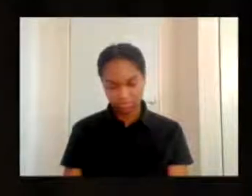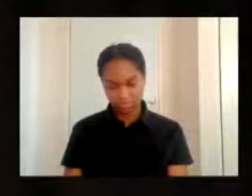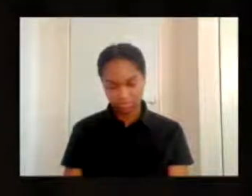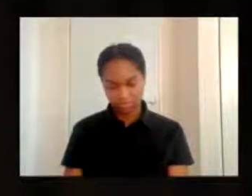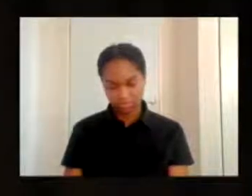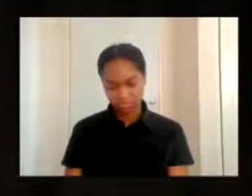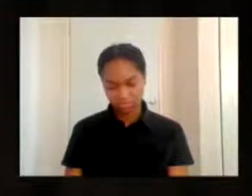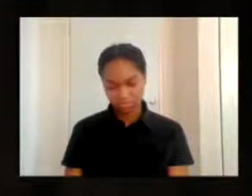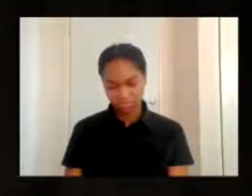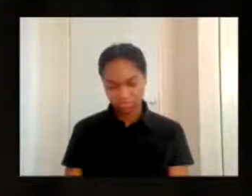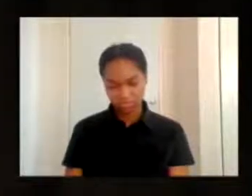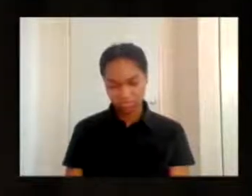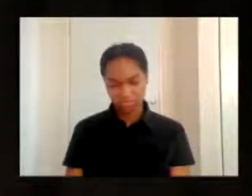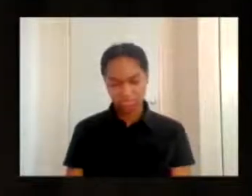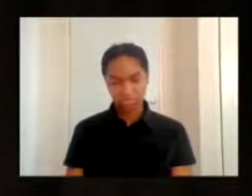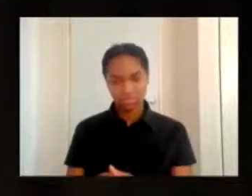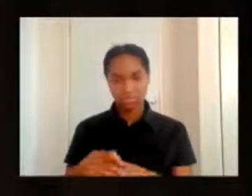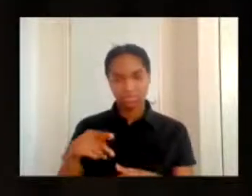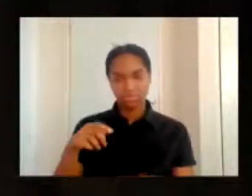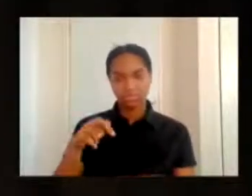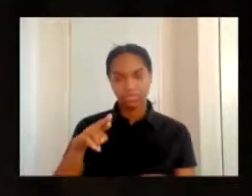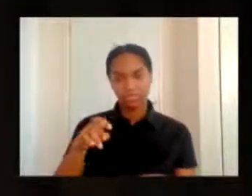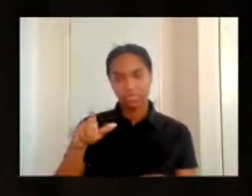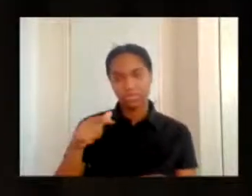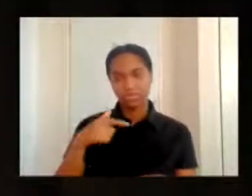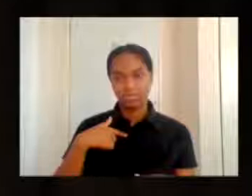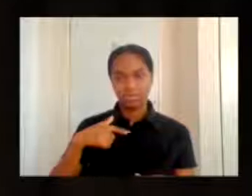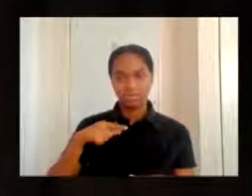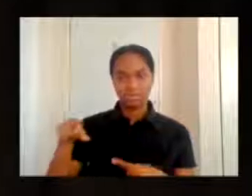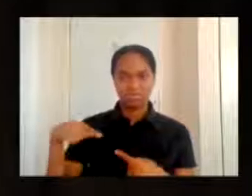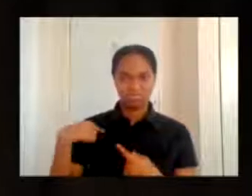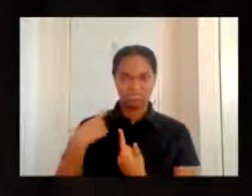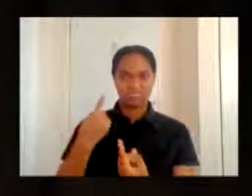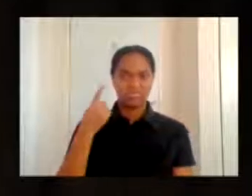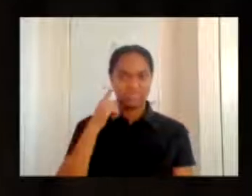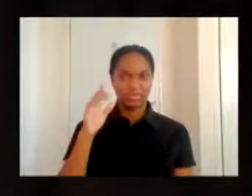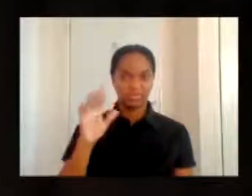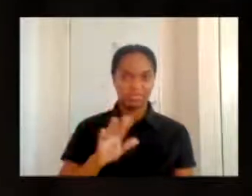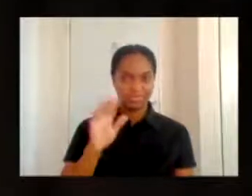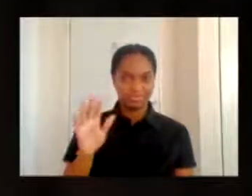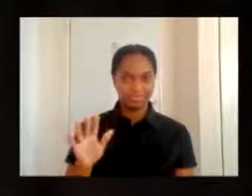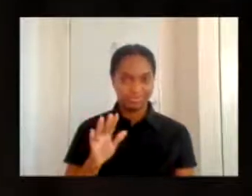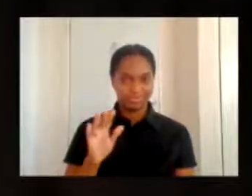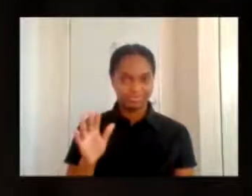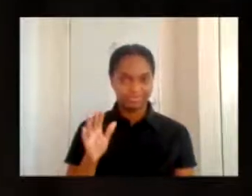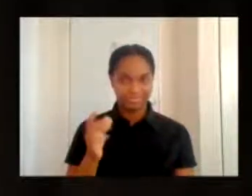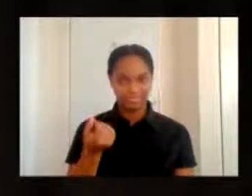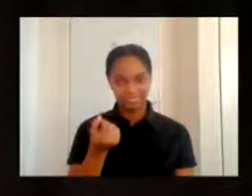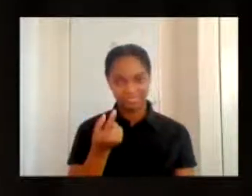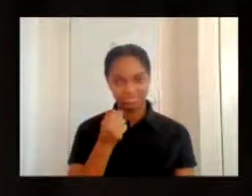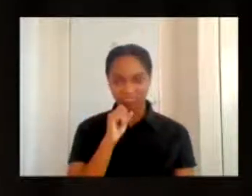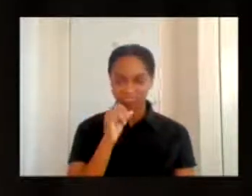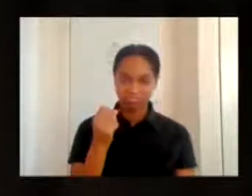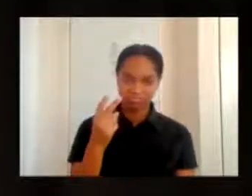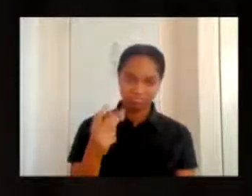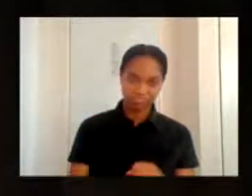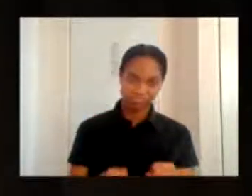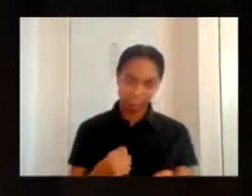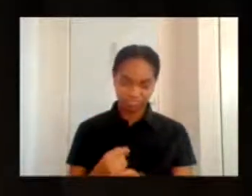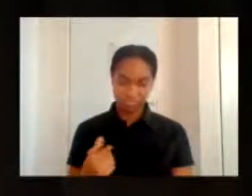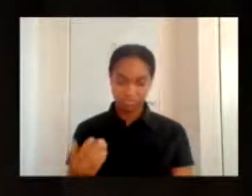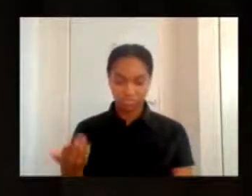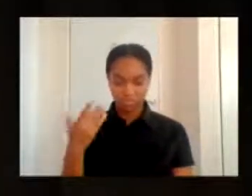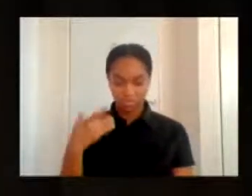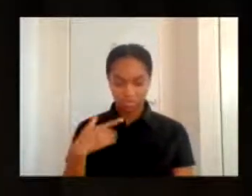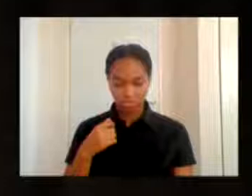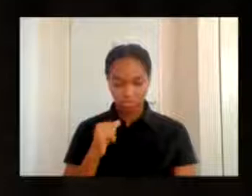And Pearl has been around for about 11 or 12 years now. Initially, we worked on